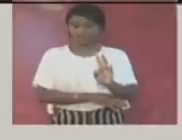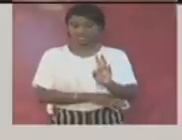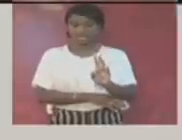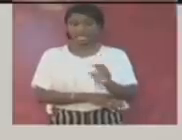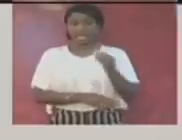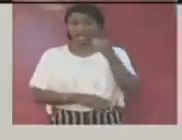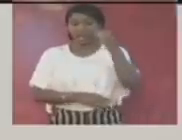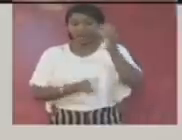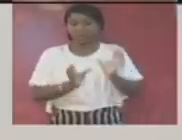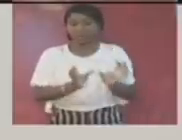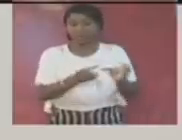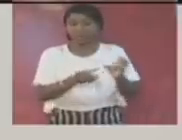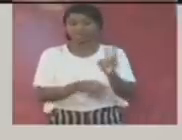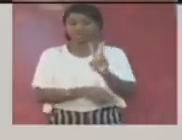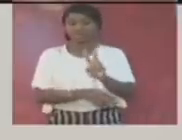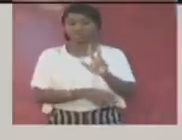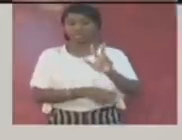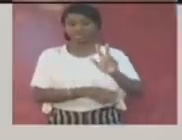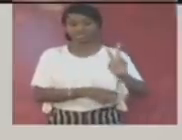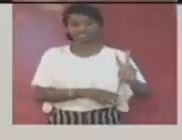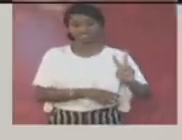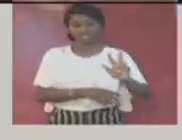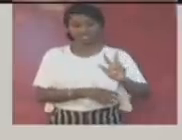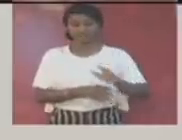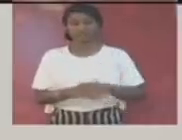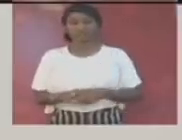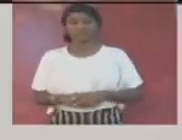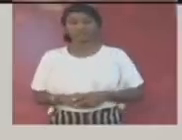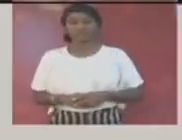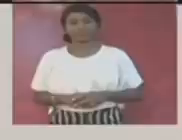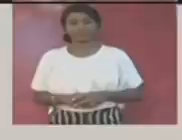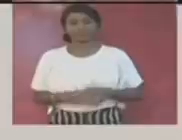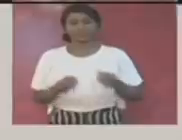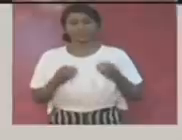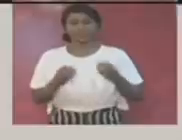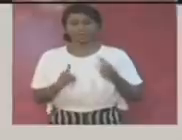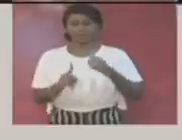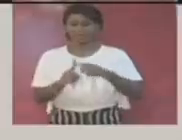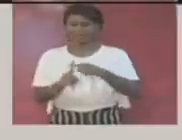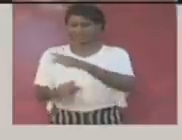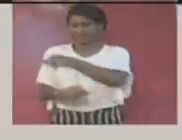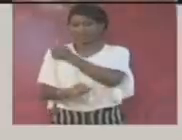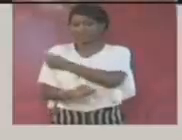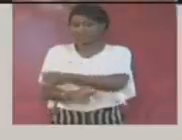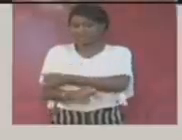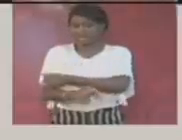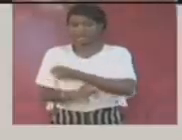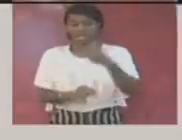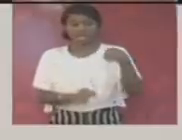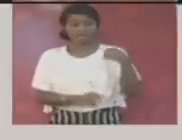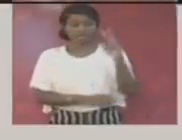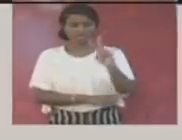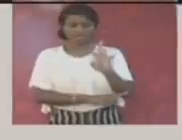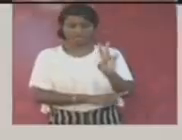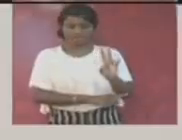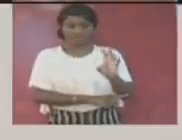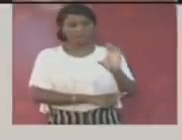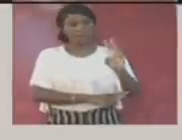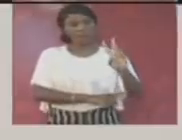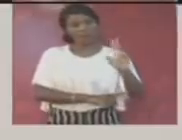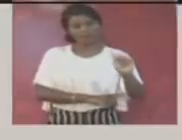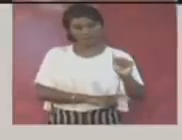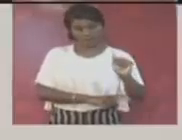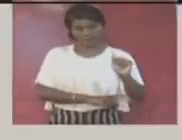home isolation, 253. With respect to our positive patients in hospital, we have 27 at the Couva Hospital